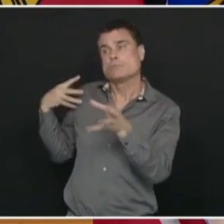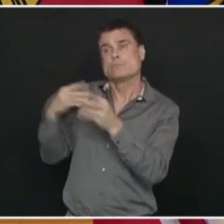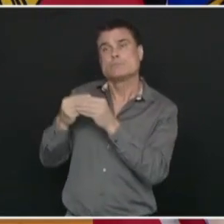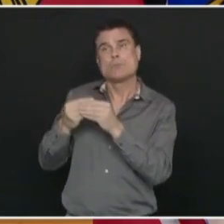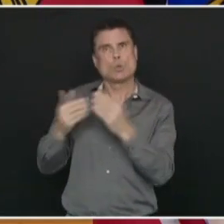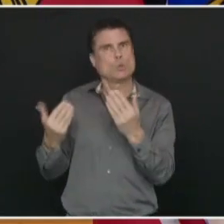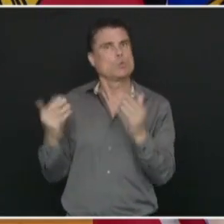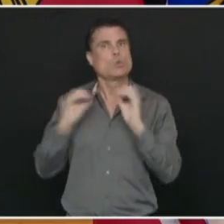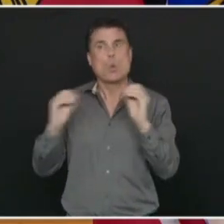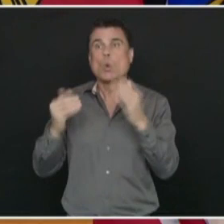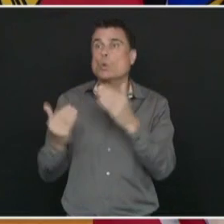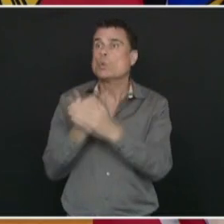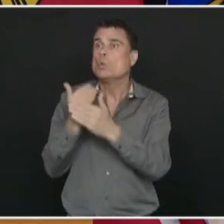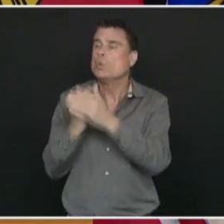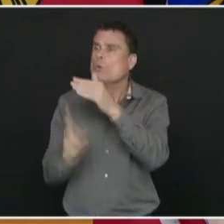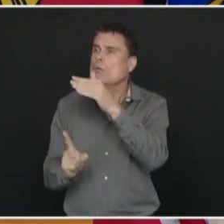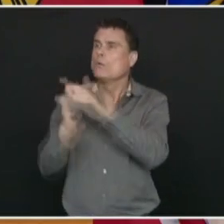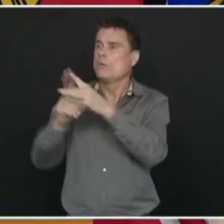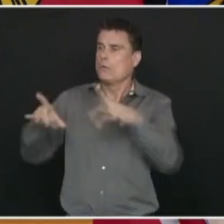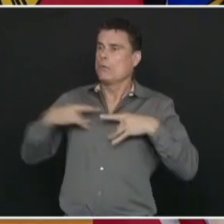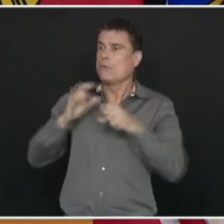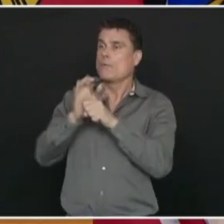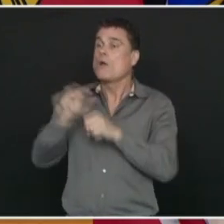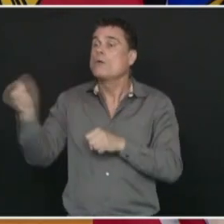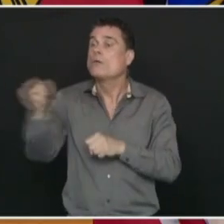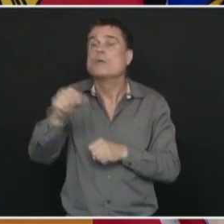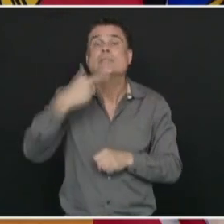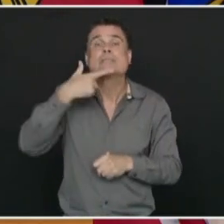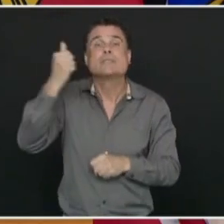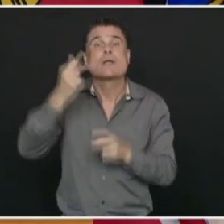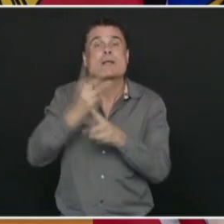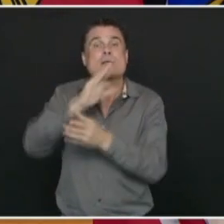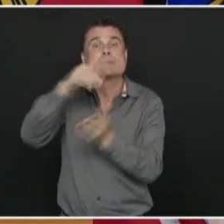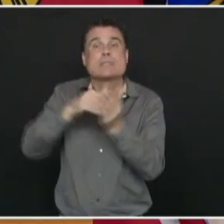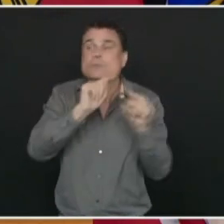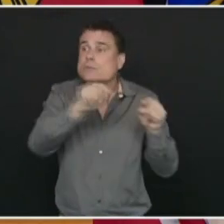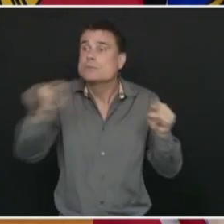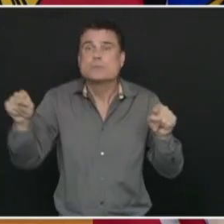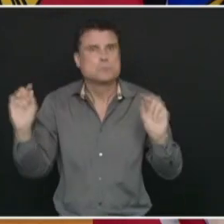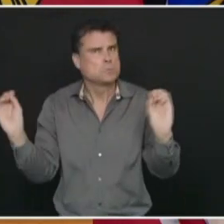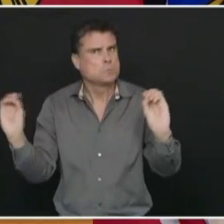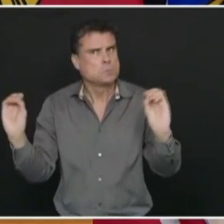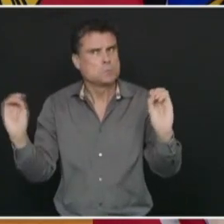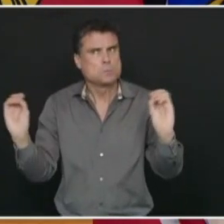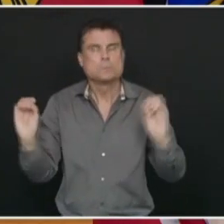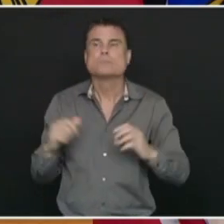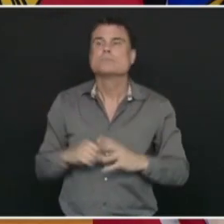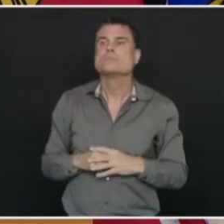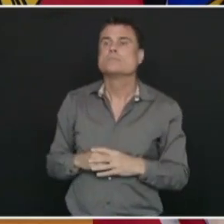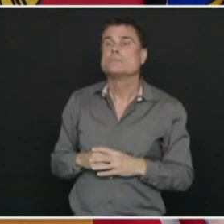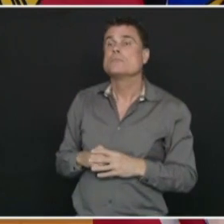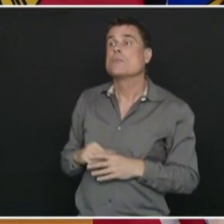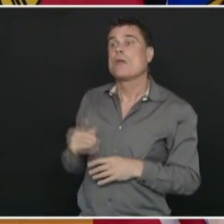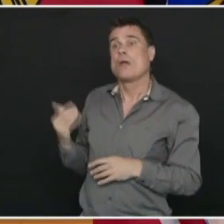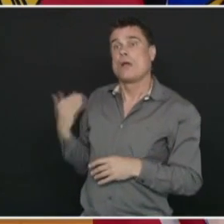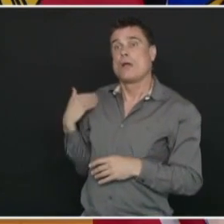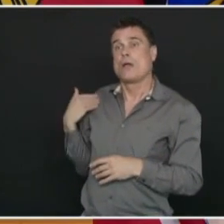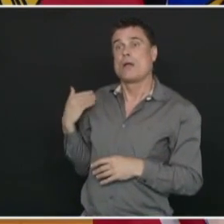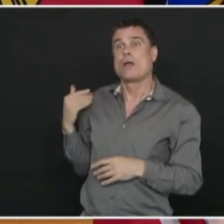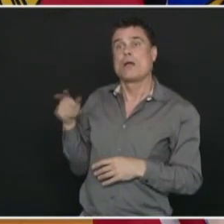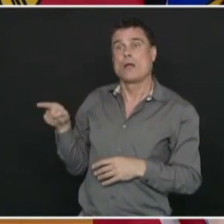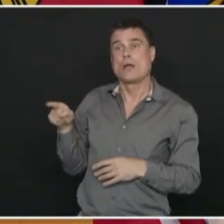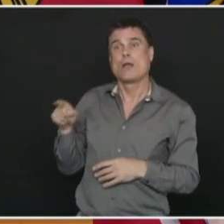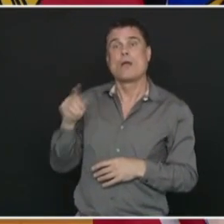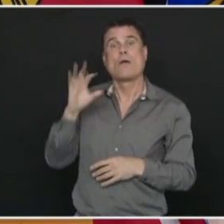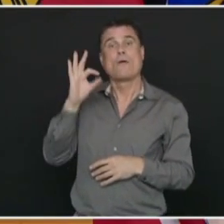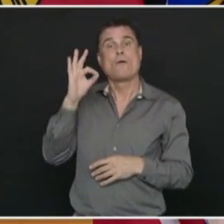continue to not report on personal health information for individuals. And if the family decided they